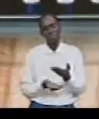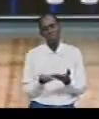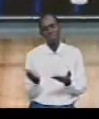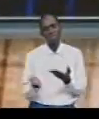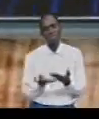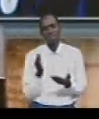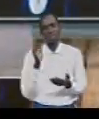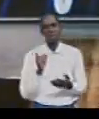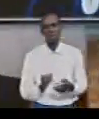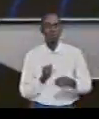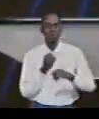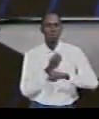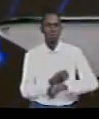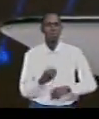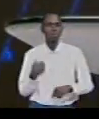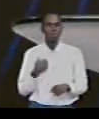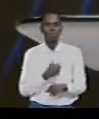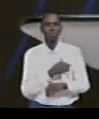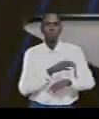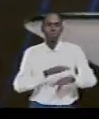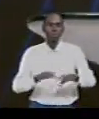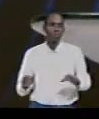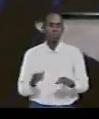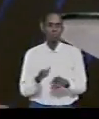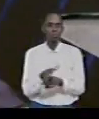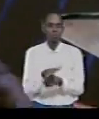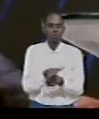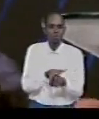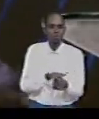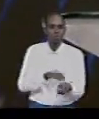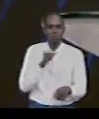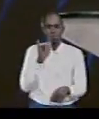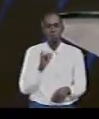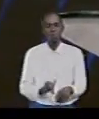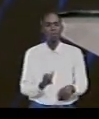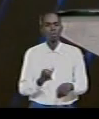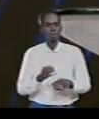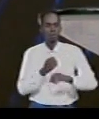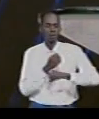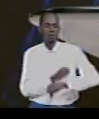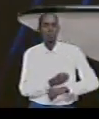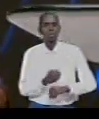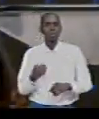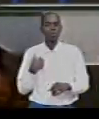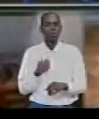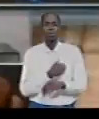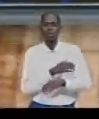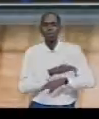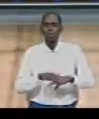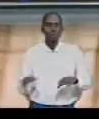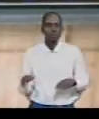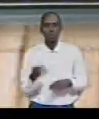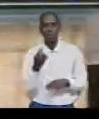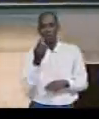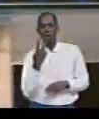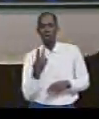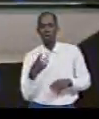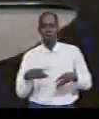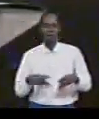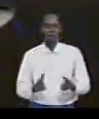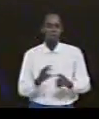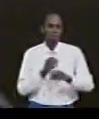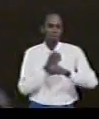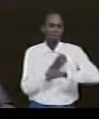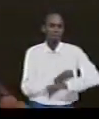contend. We don't sluggishly contend. We don't haphazardly contend. And we don't